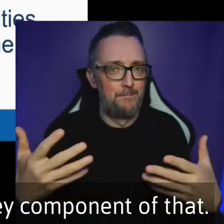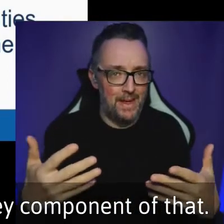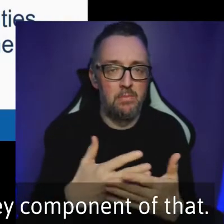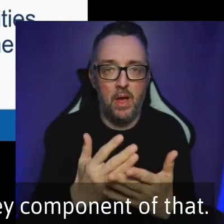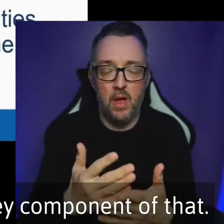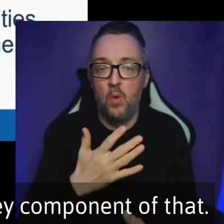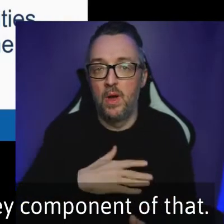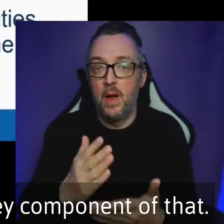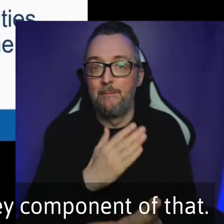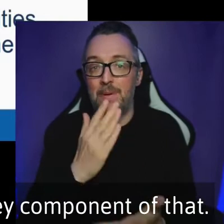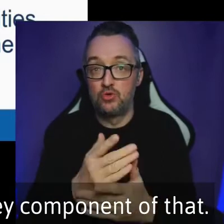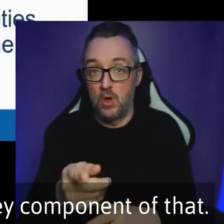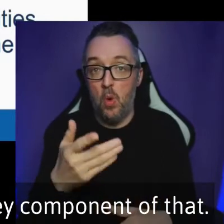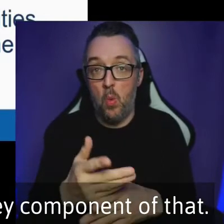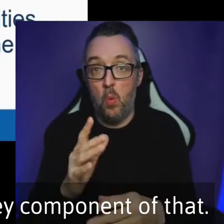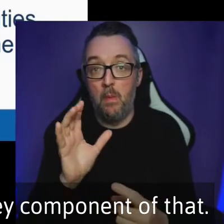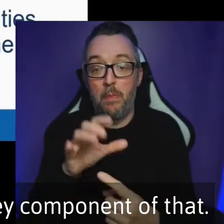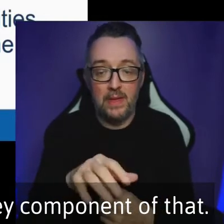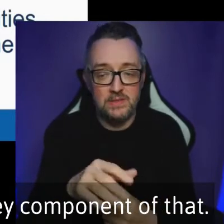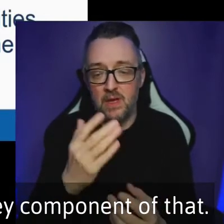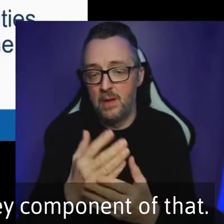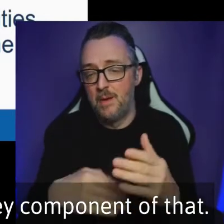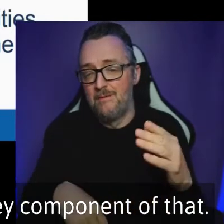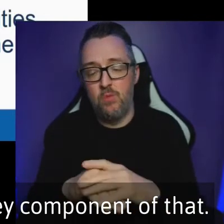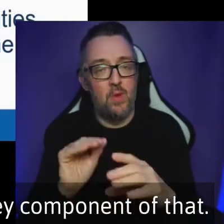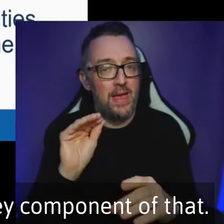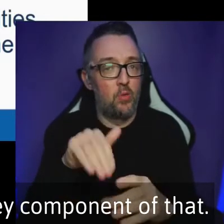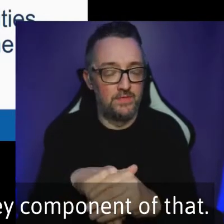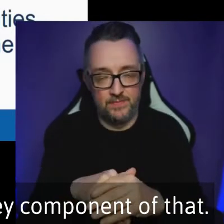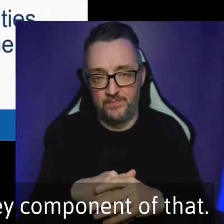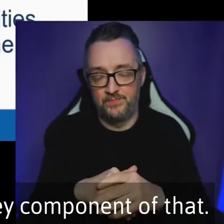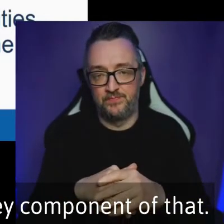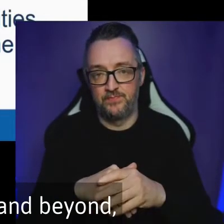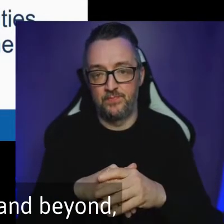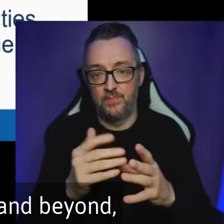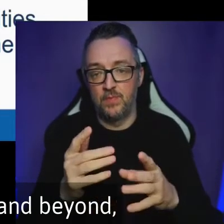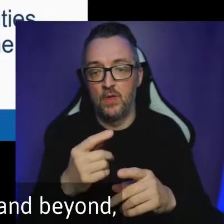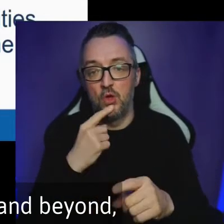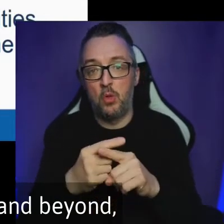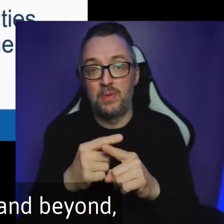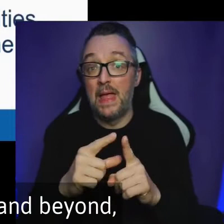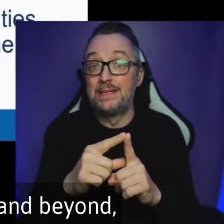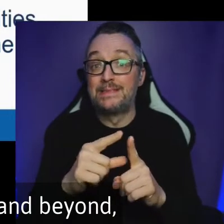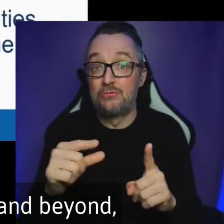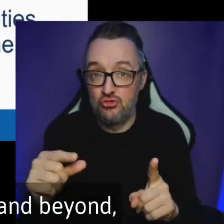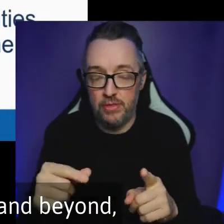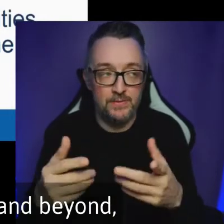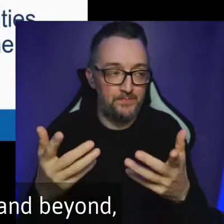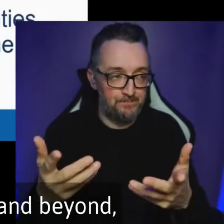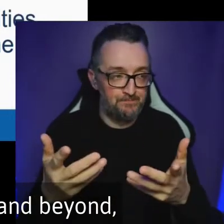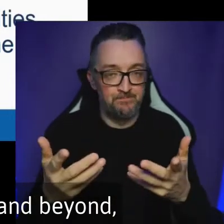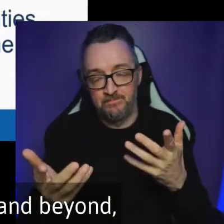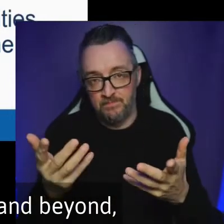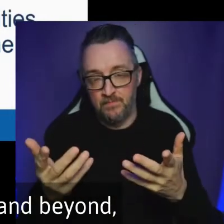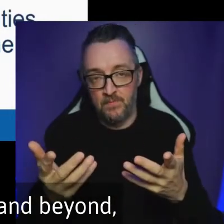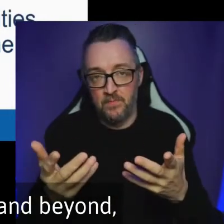that our workplaces are inclusive is a key component to that. In terms of digital, it's within